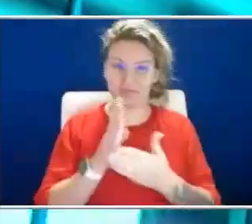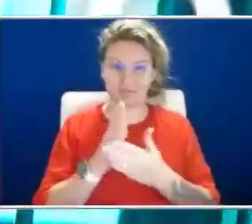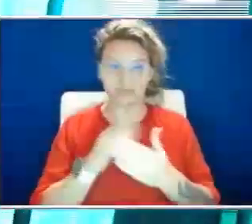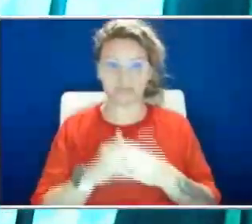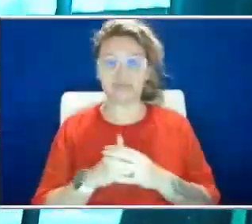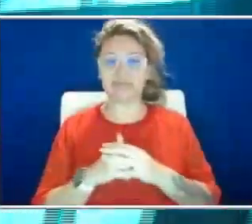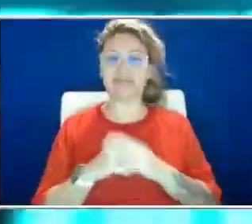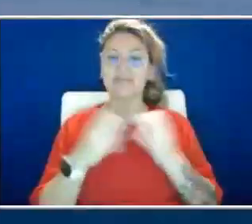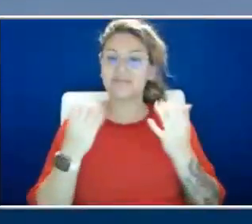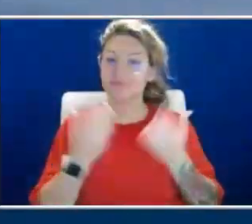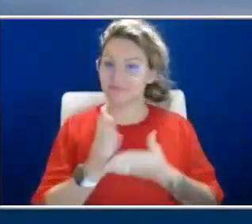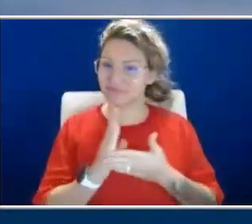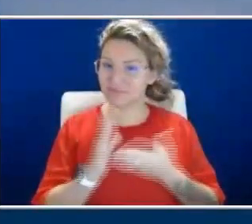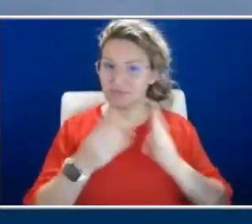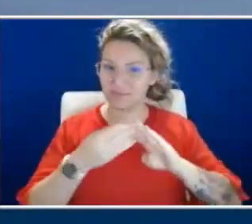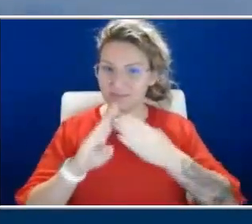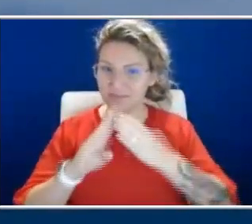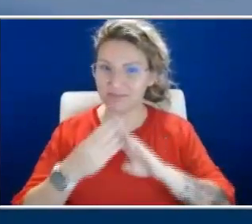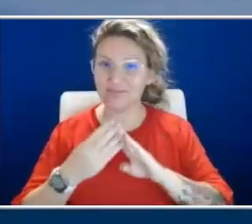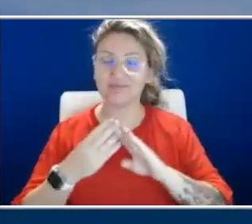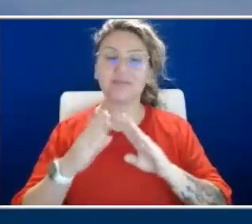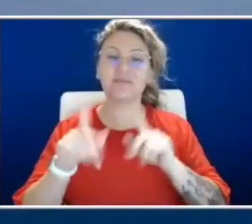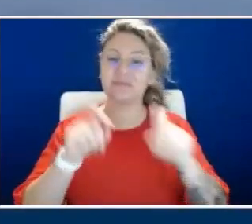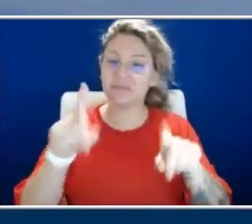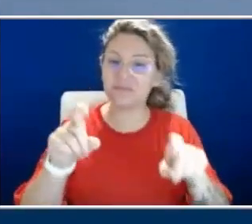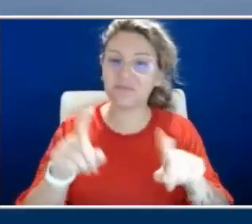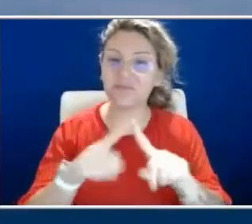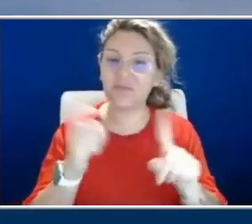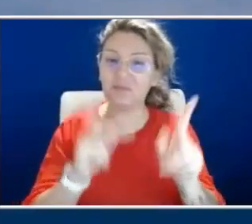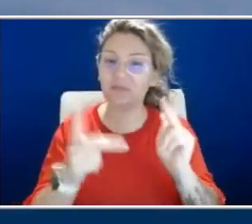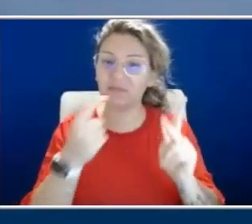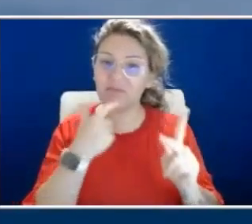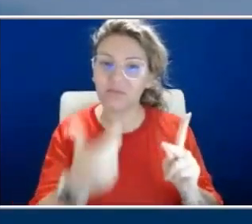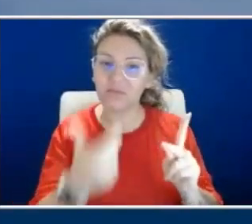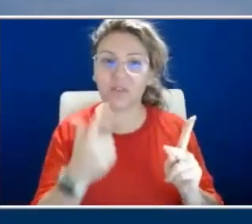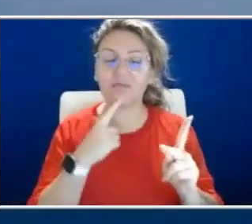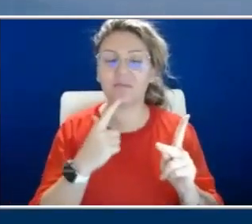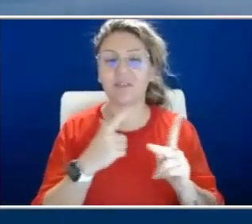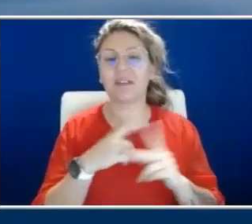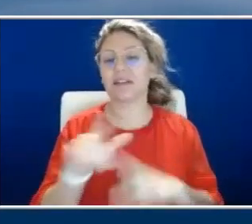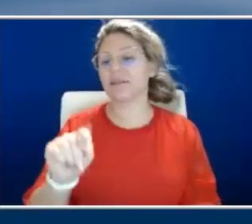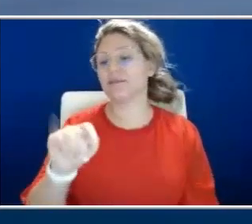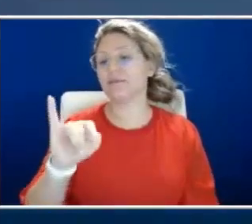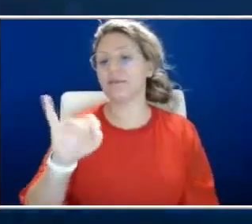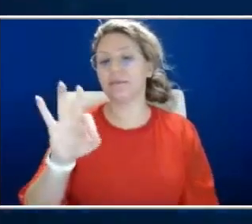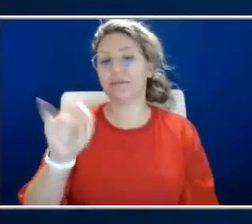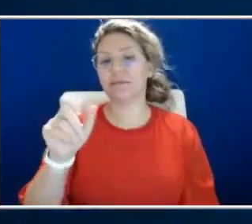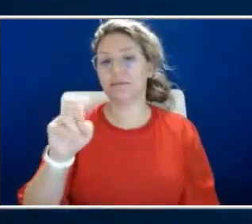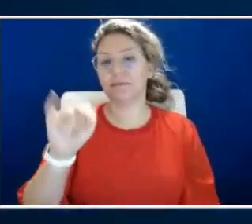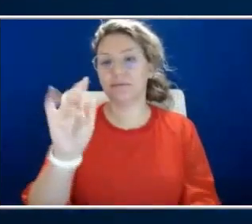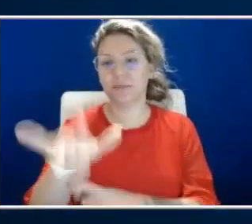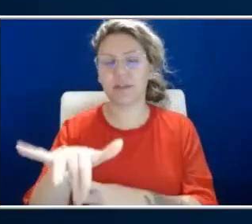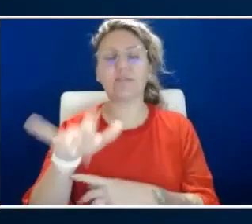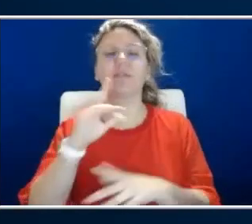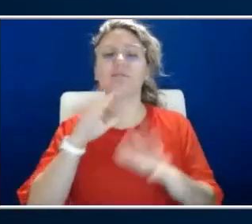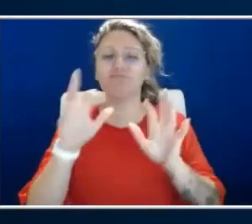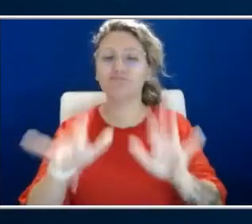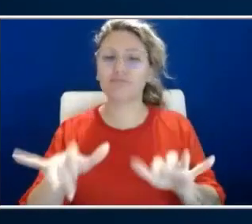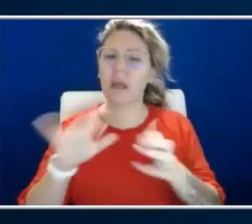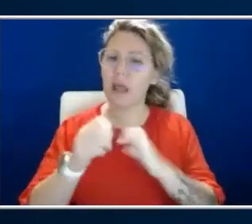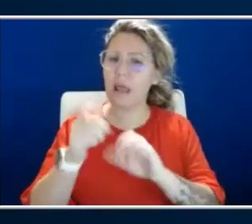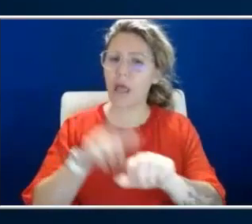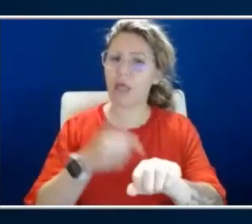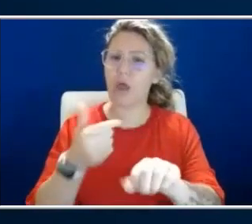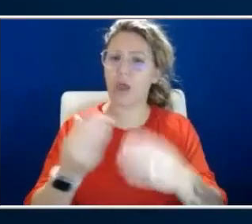on the line right now, so we want to go to some questions from our viewers because we have quite a few. Tiffany wrote in. Tiffany wants to know, how long do breast